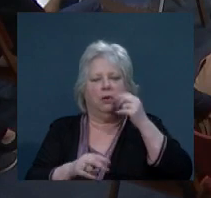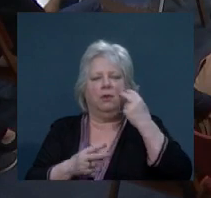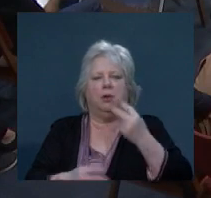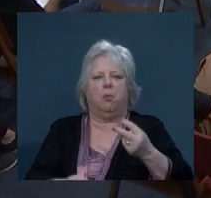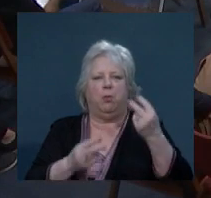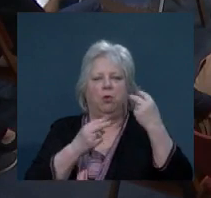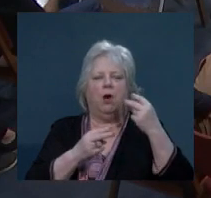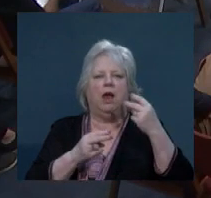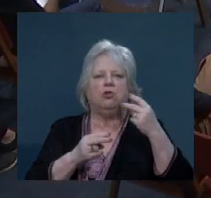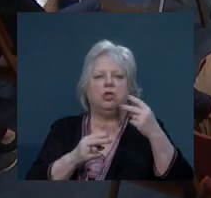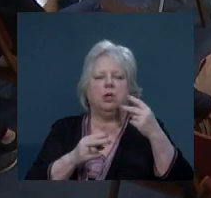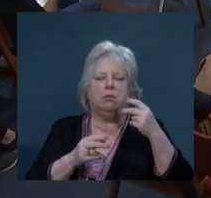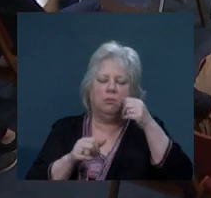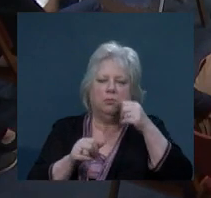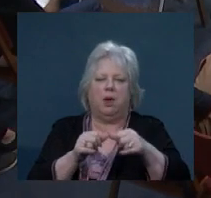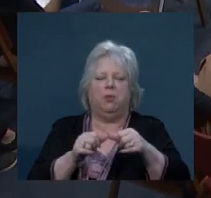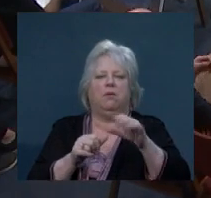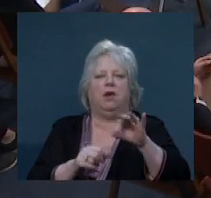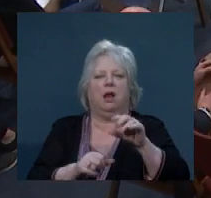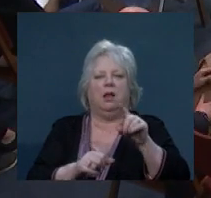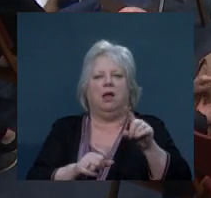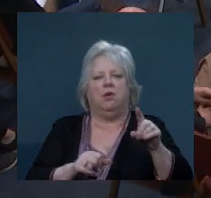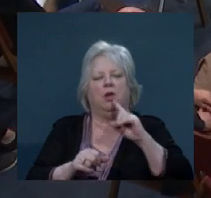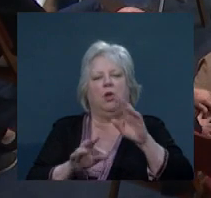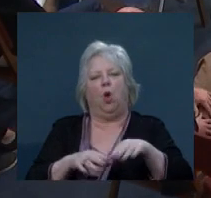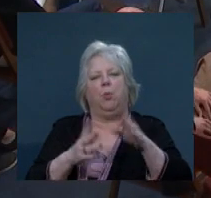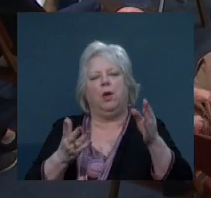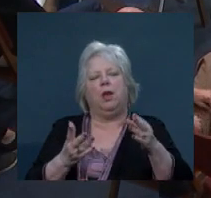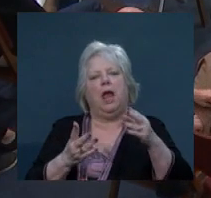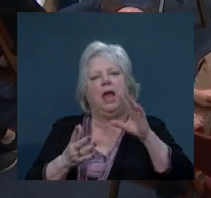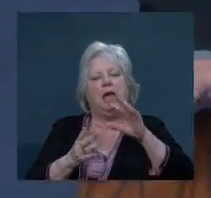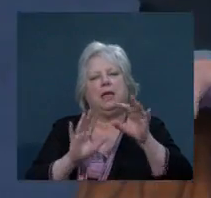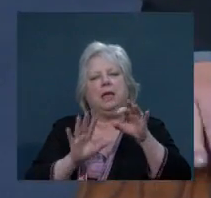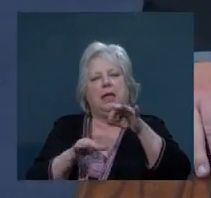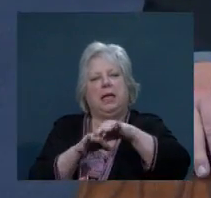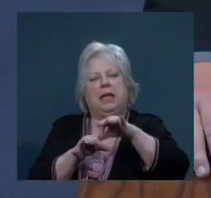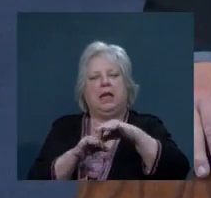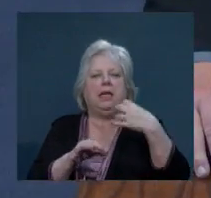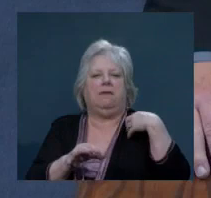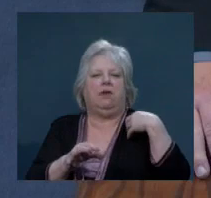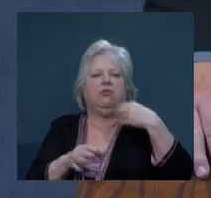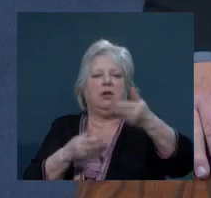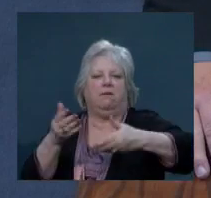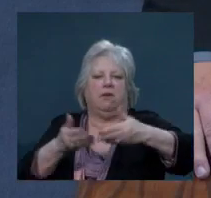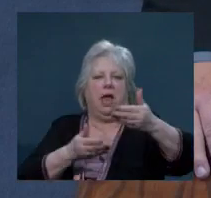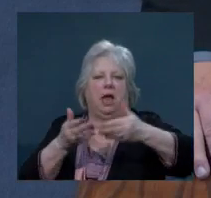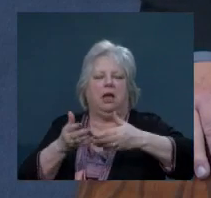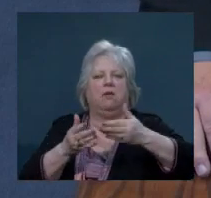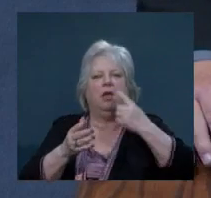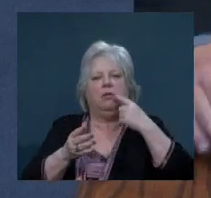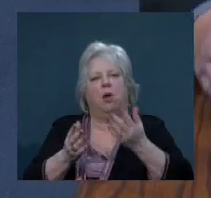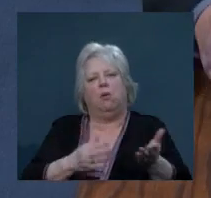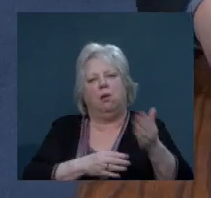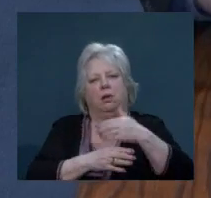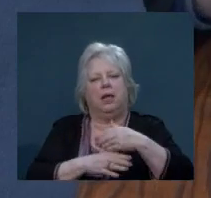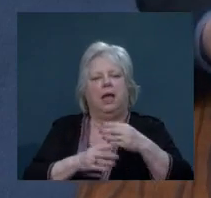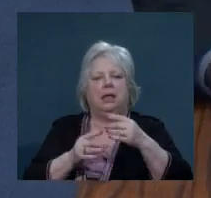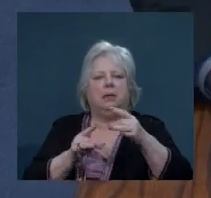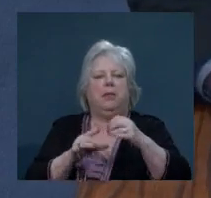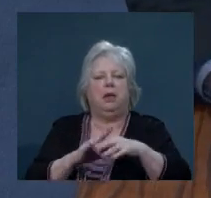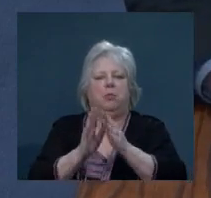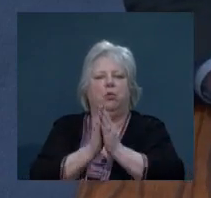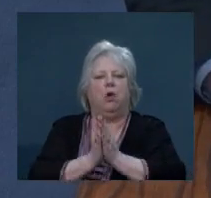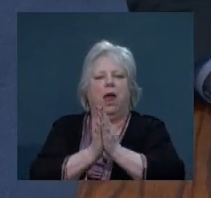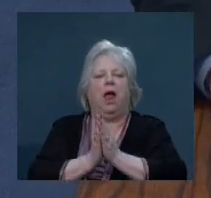commemoration of the 9/11. It was open. She had invited elected officials to come to speak, and it spent the day in prayer, and it also coincided with kind of the